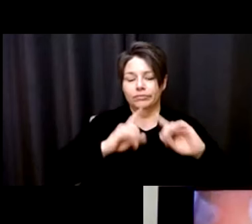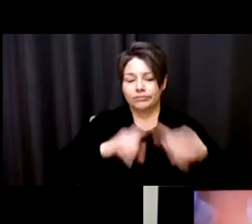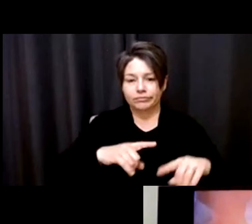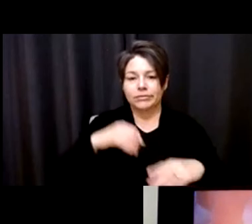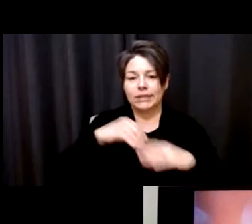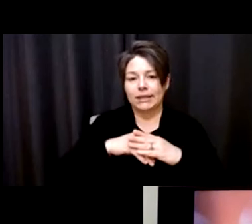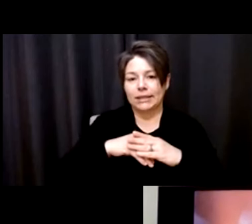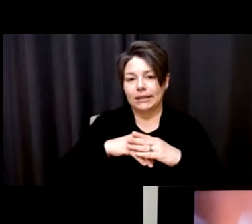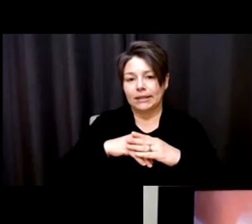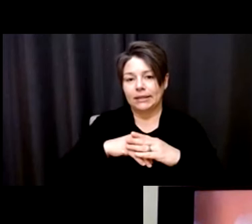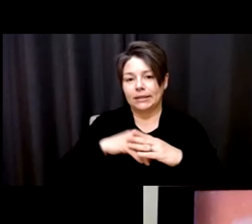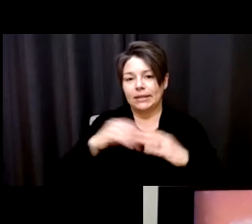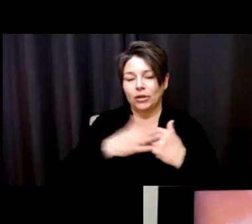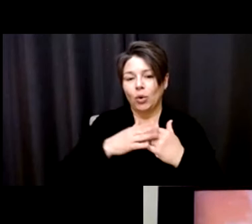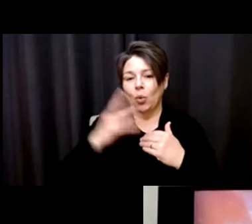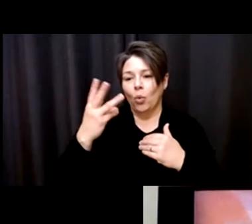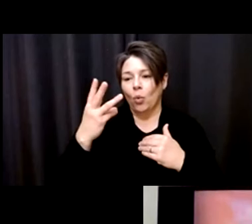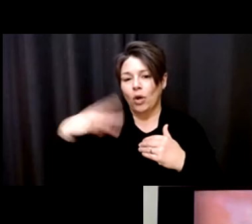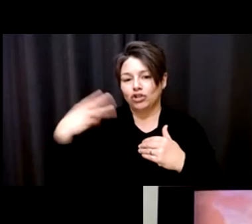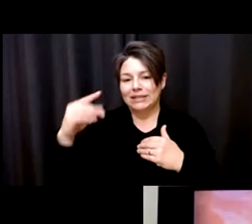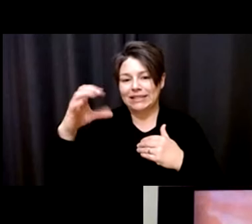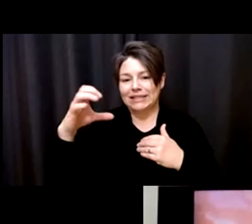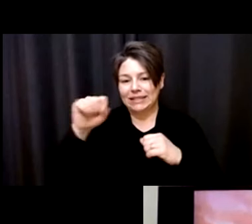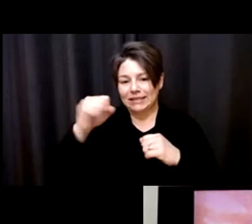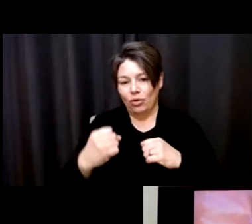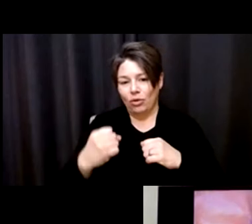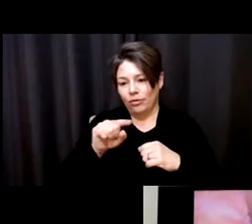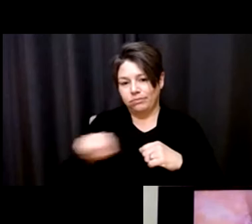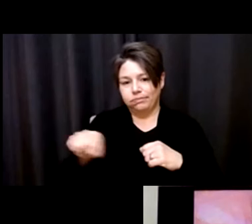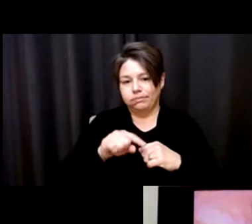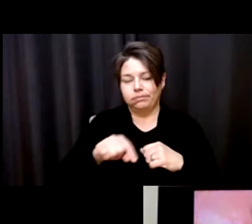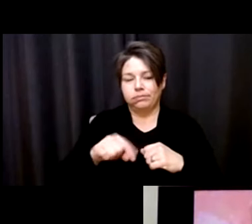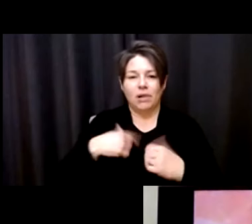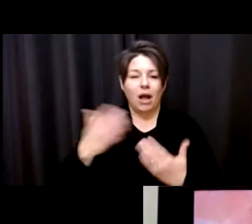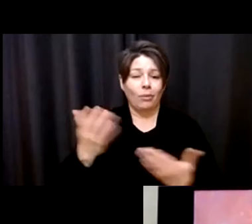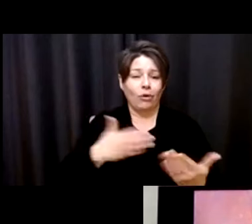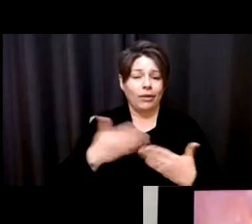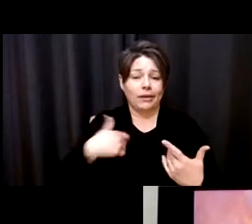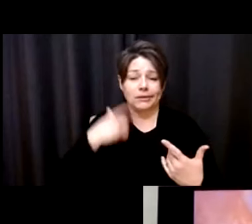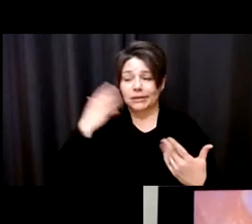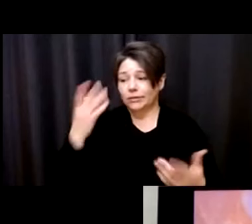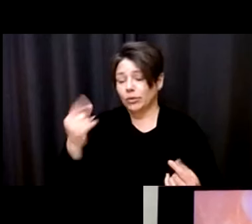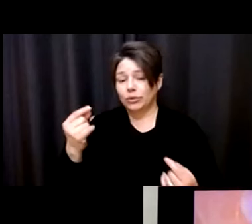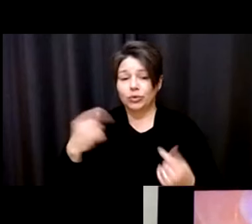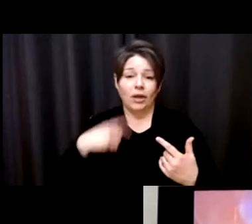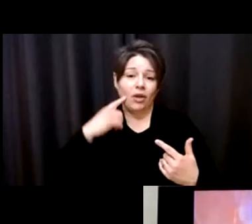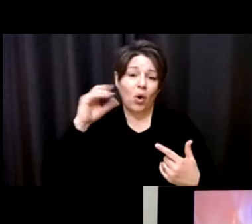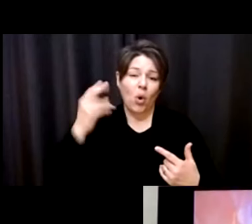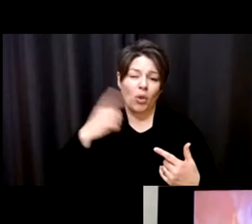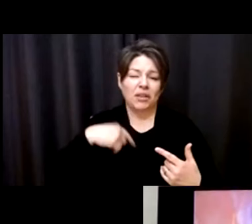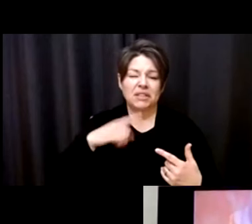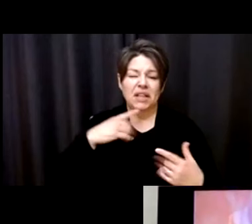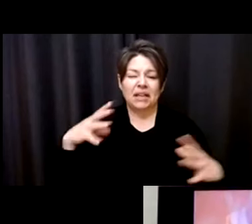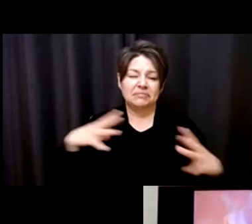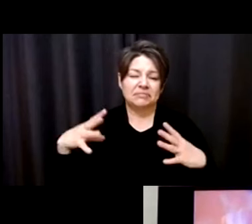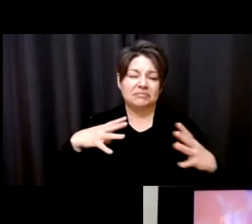south of Washington, DC. And I brought things with me that I didn't know what to do with, thinking, well, this is gonna be like a sabbatical, a little